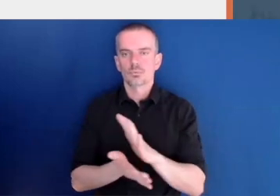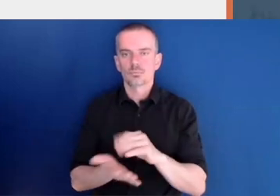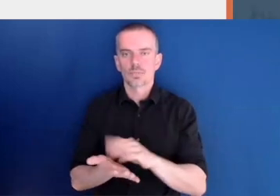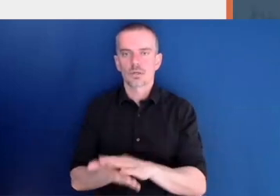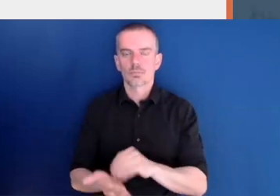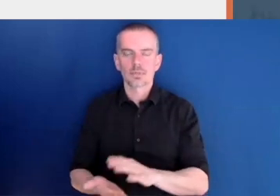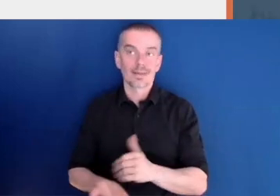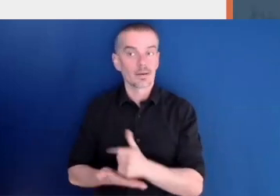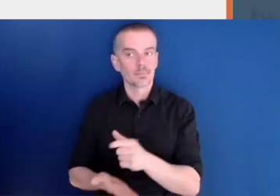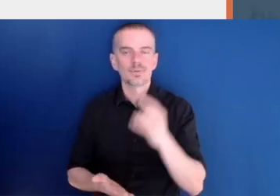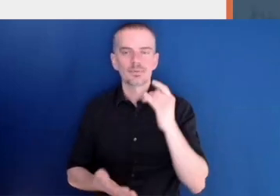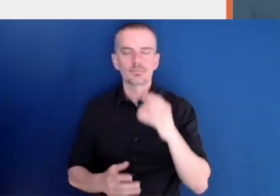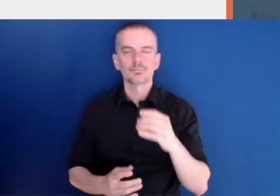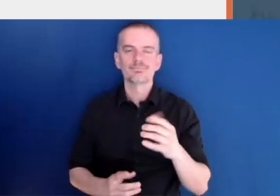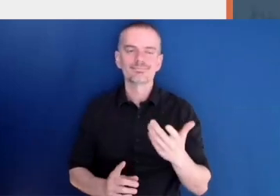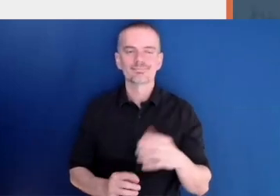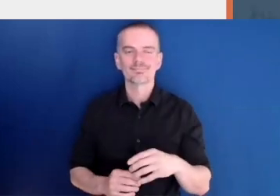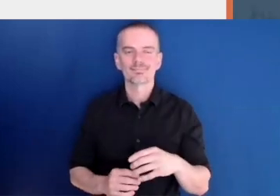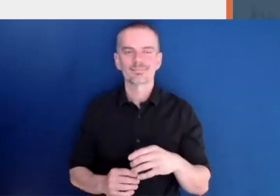if you're navigating this for the first time.